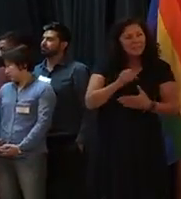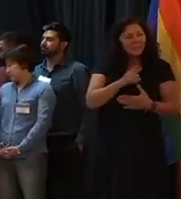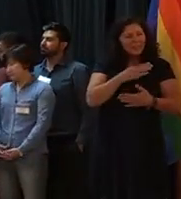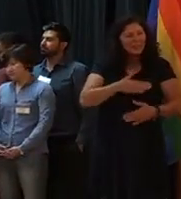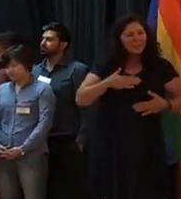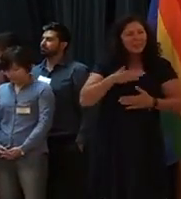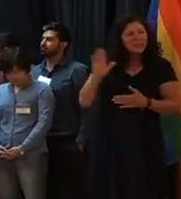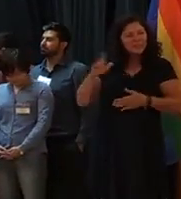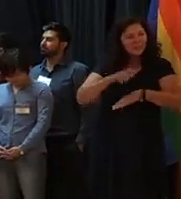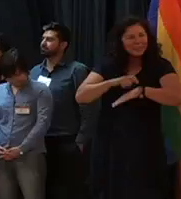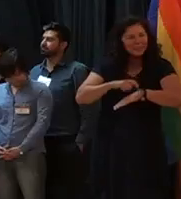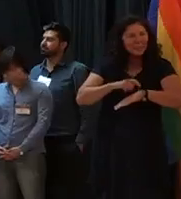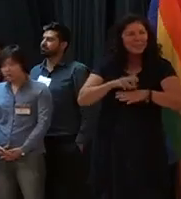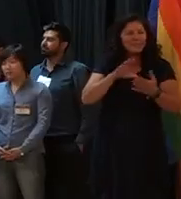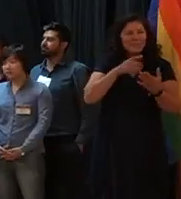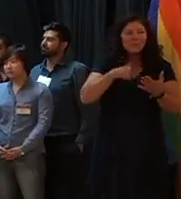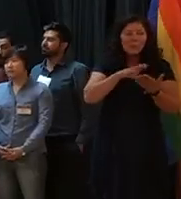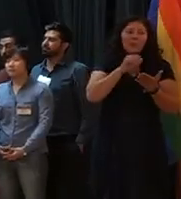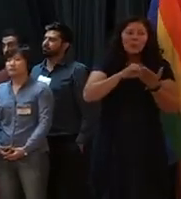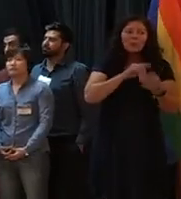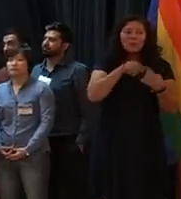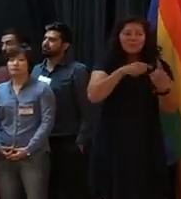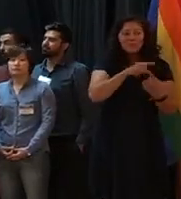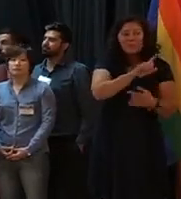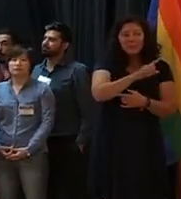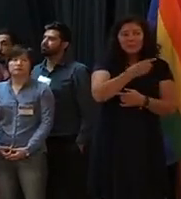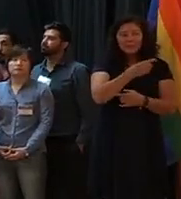enjoying your time and learning about the LGBT community.